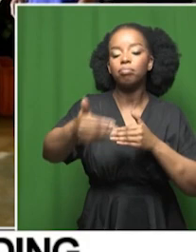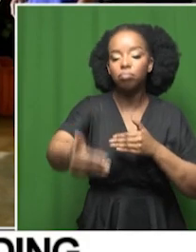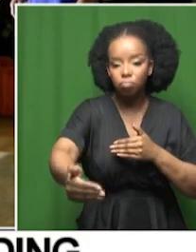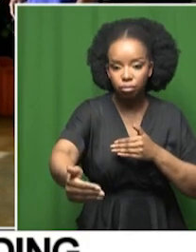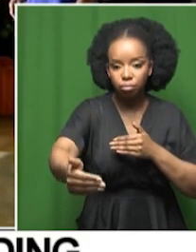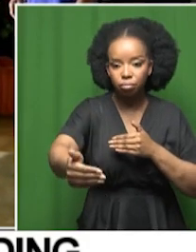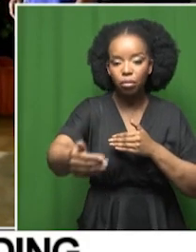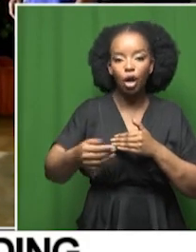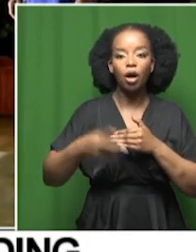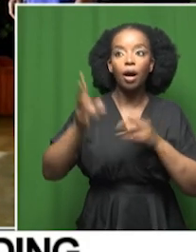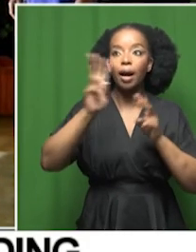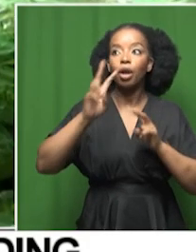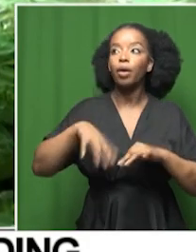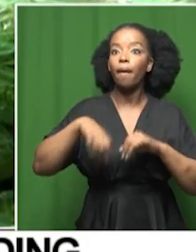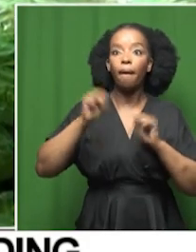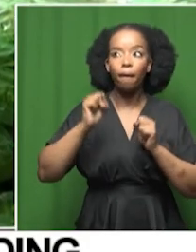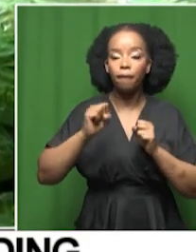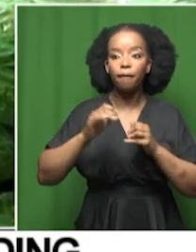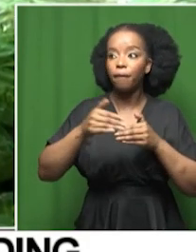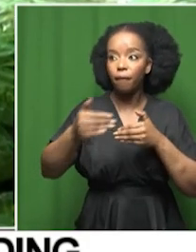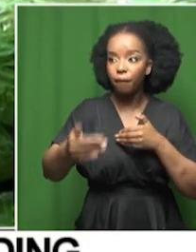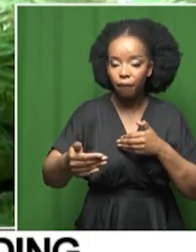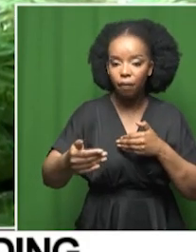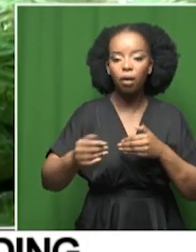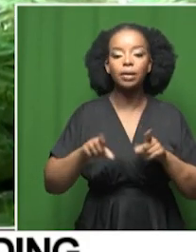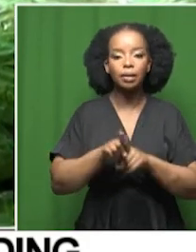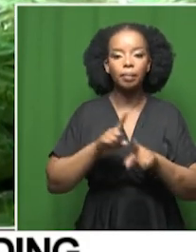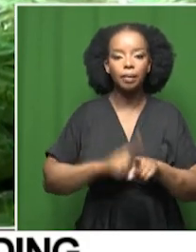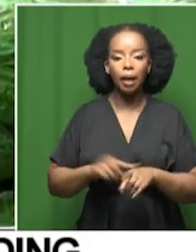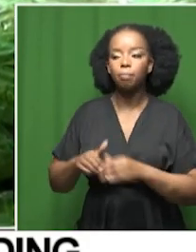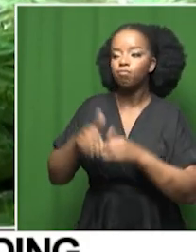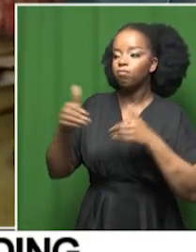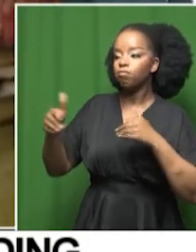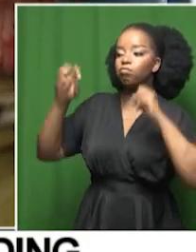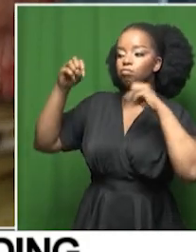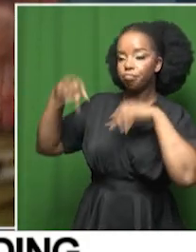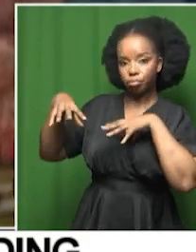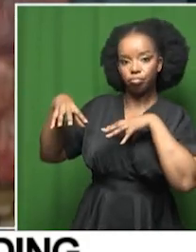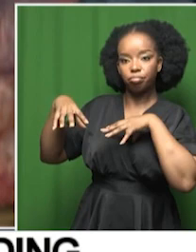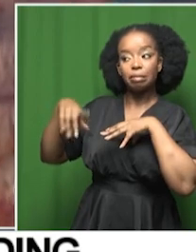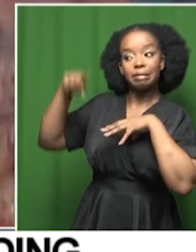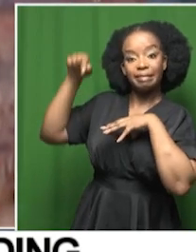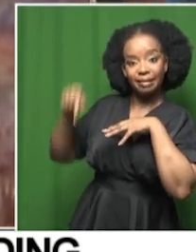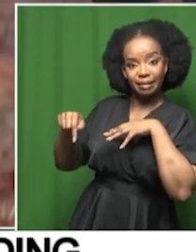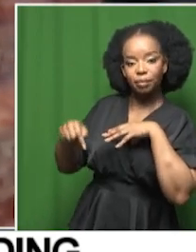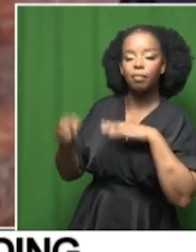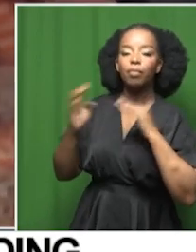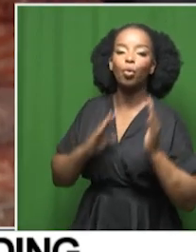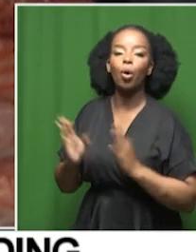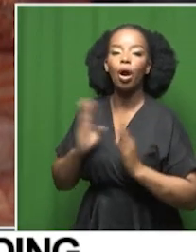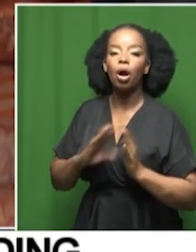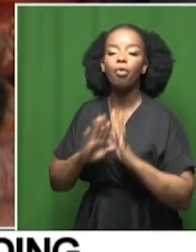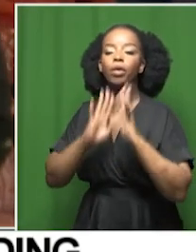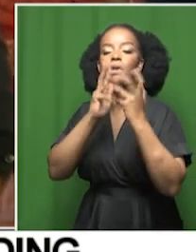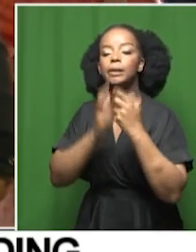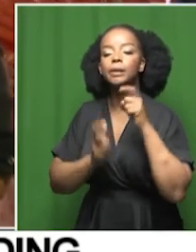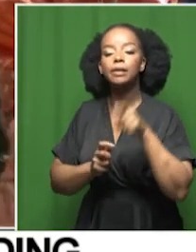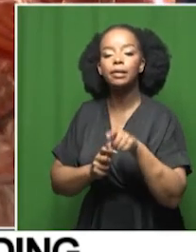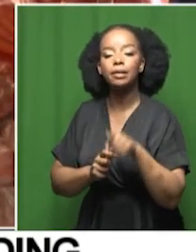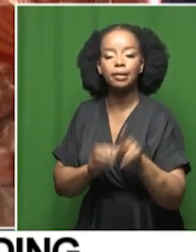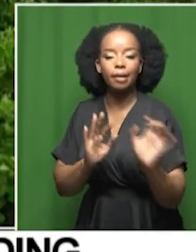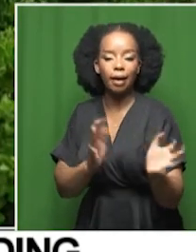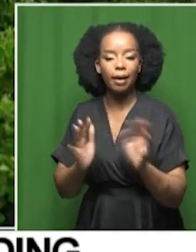power and longer periods of uninterrupted power. And that way you can arrange your shifts and your operations that require